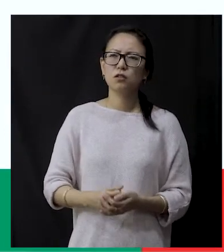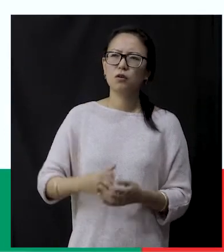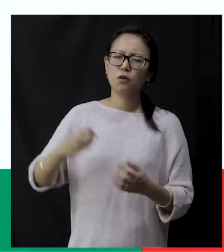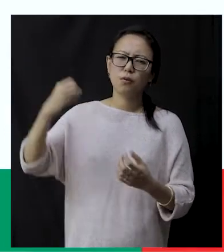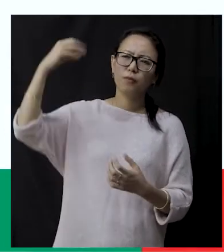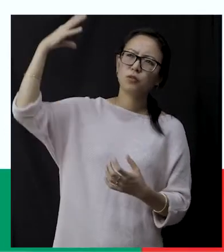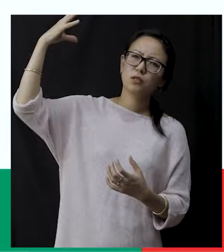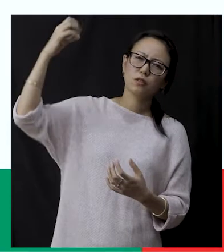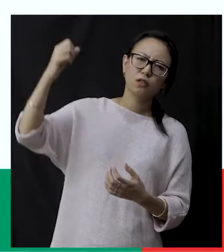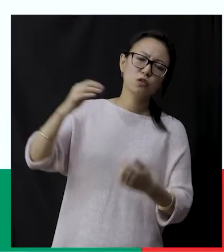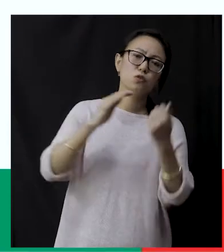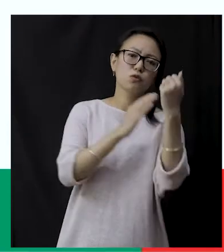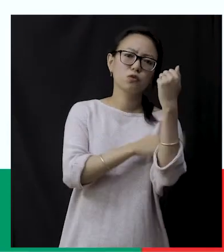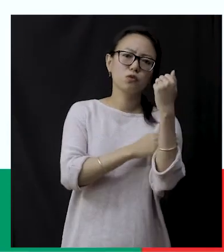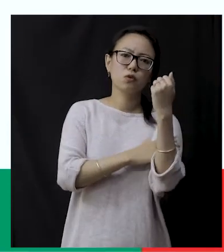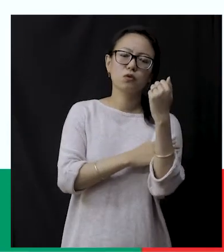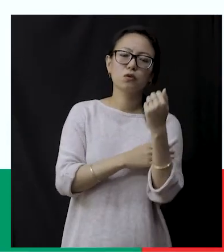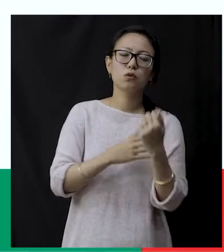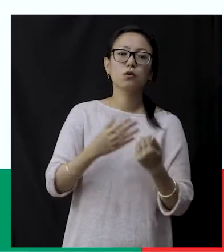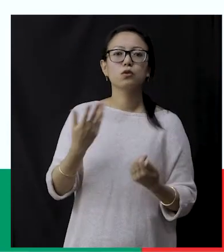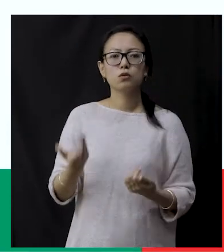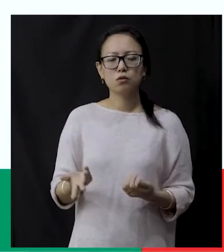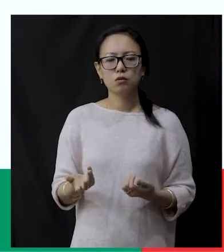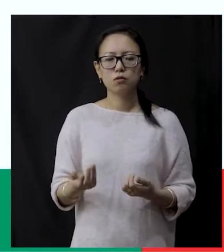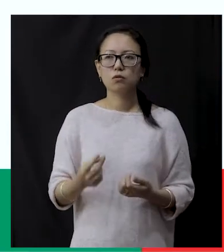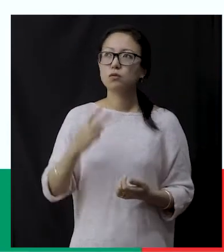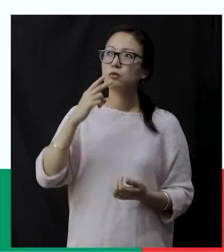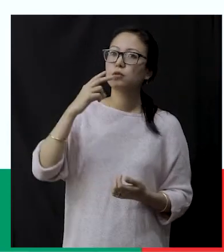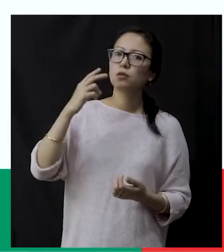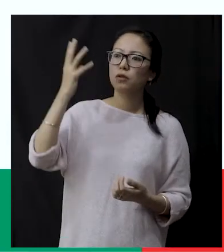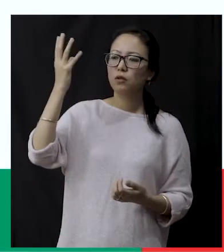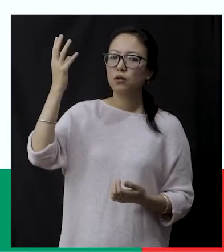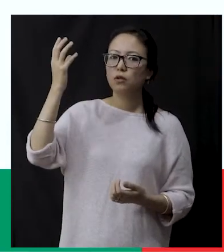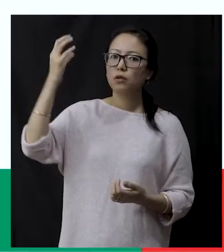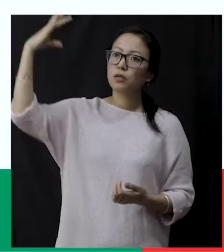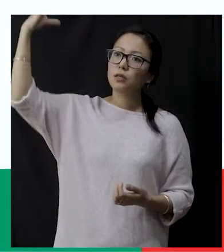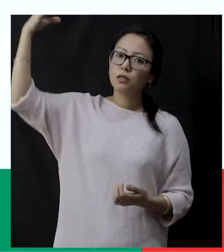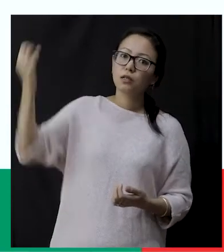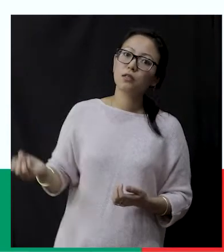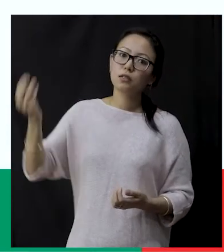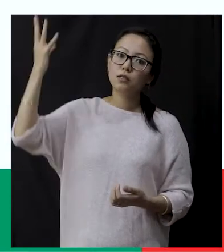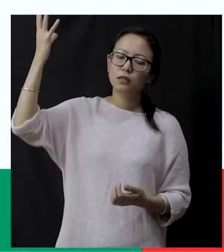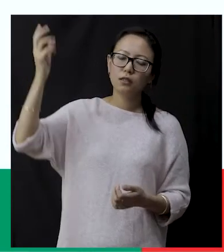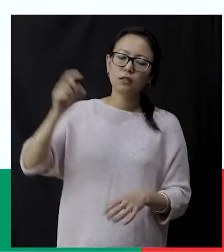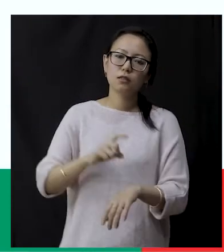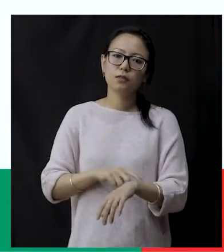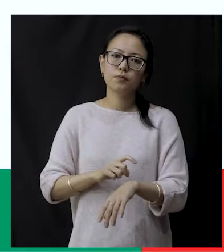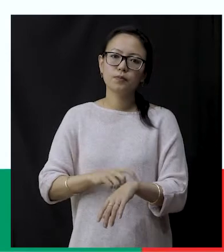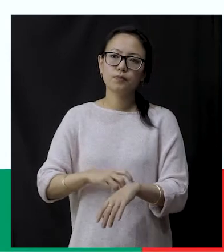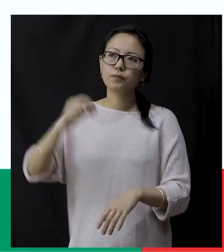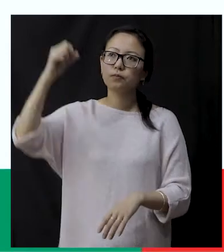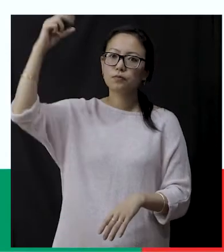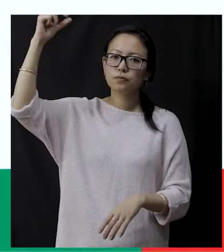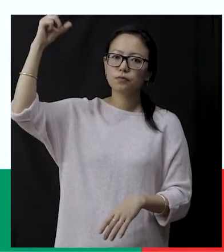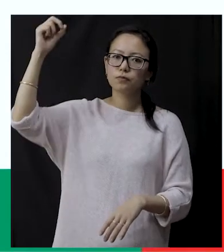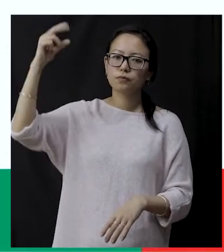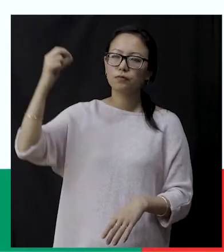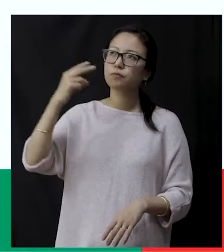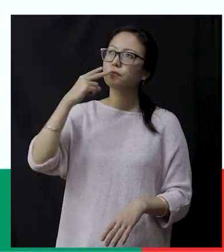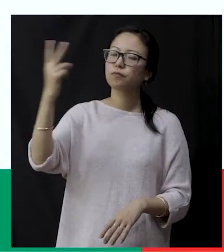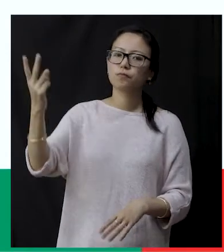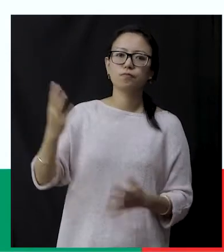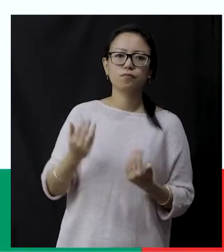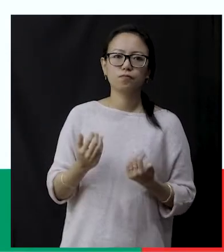star set, right? But don't worry, at night we can enjoy. At night we can see thousands